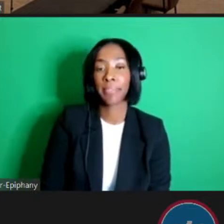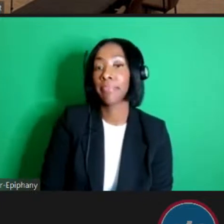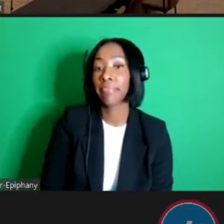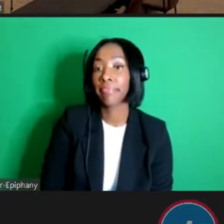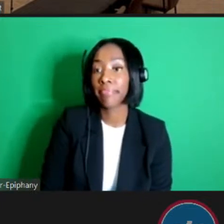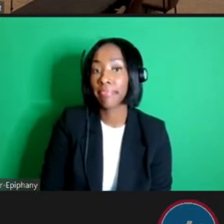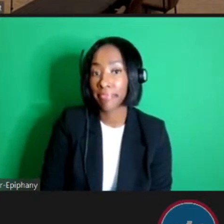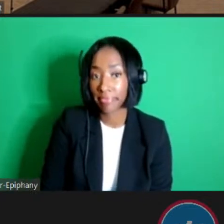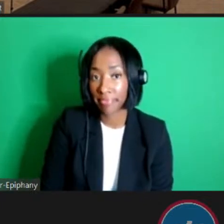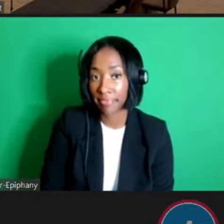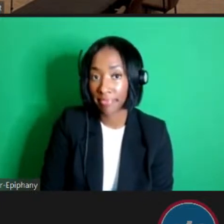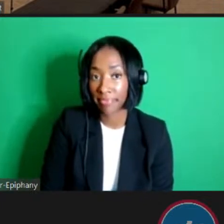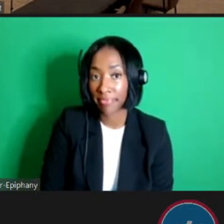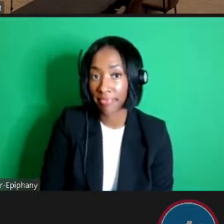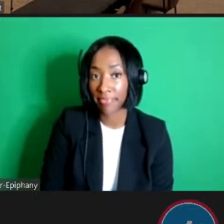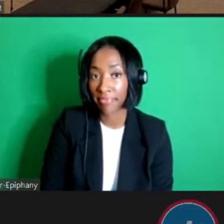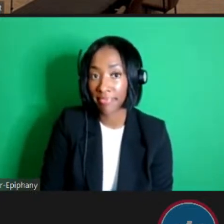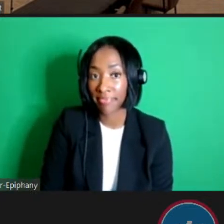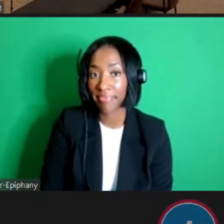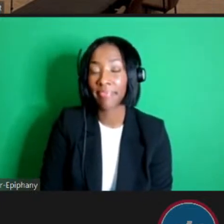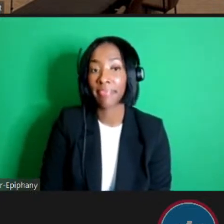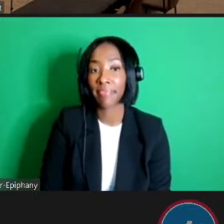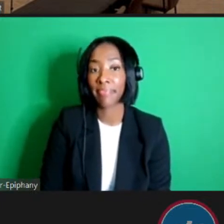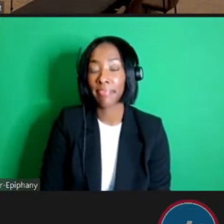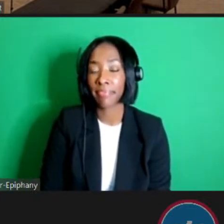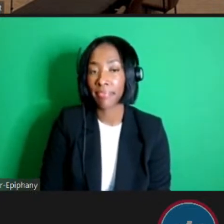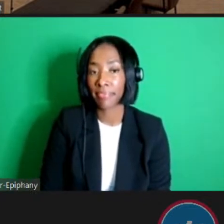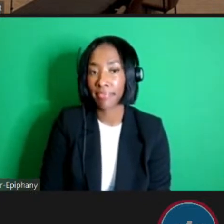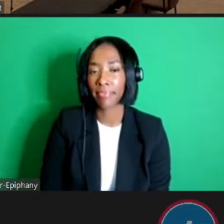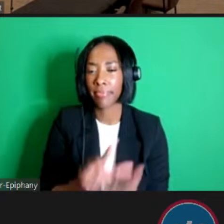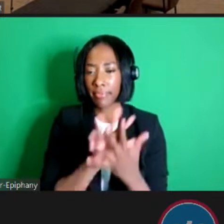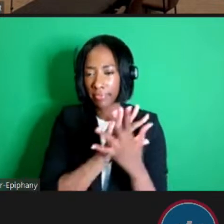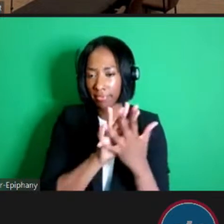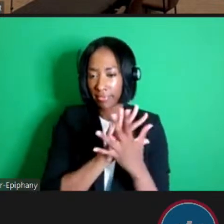Anyone? It is me now.